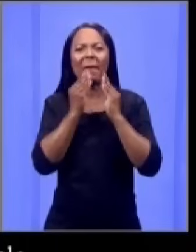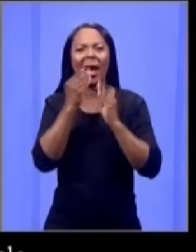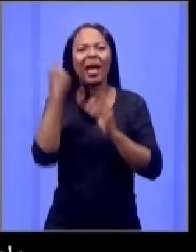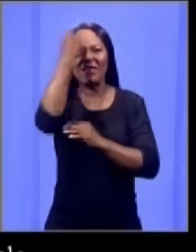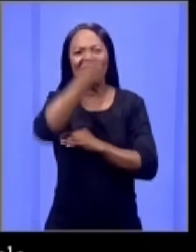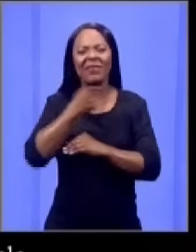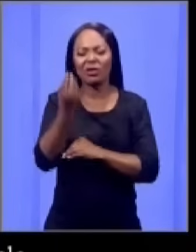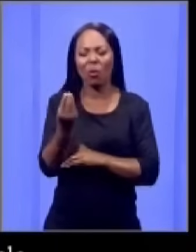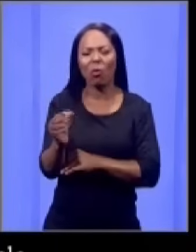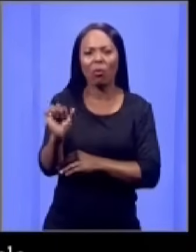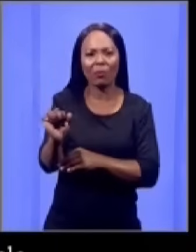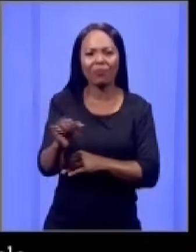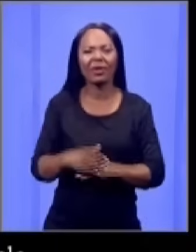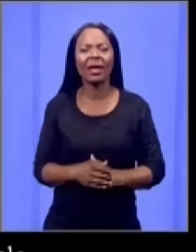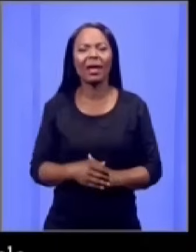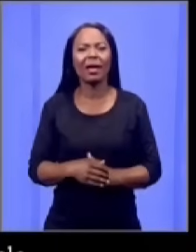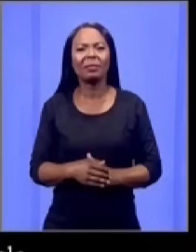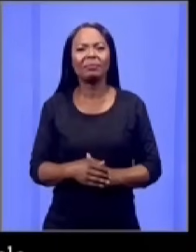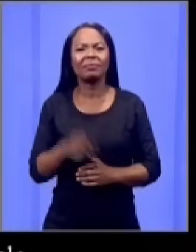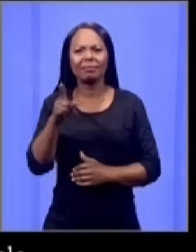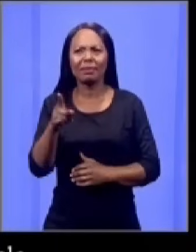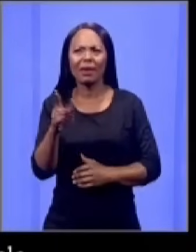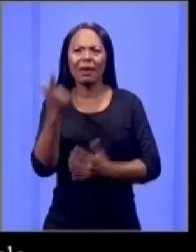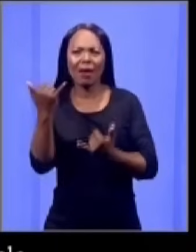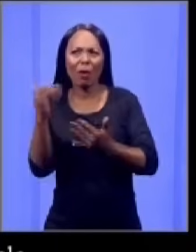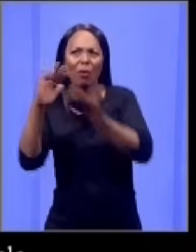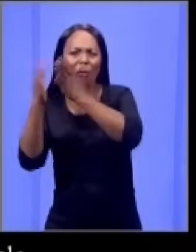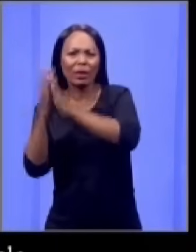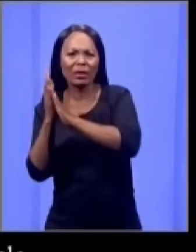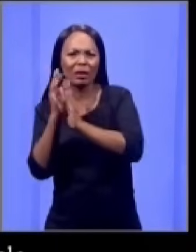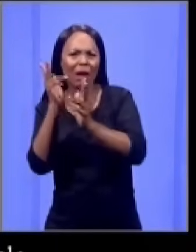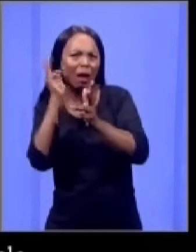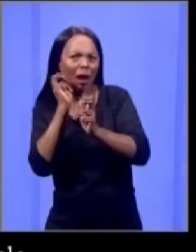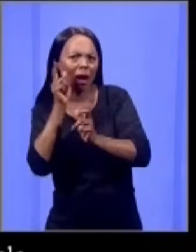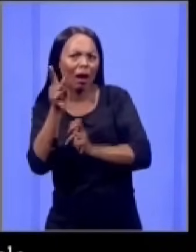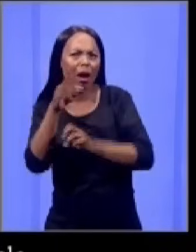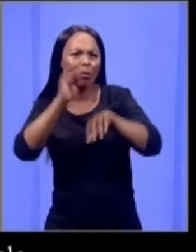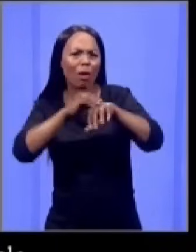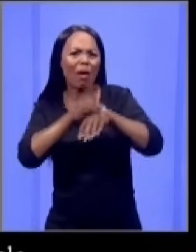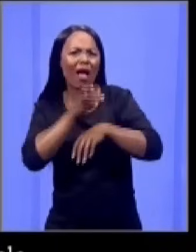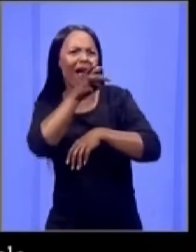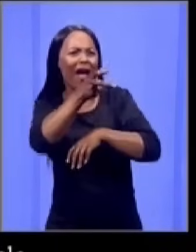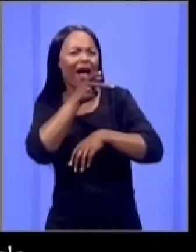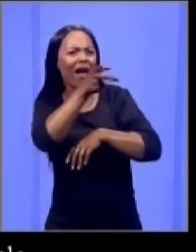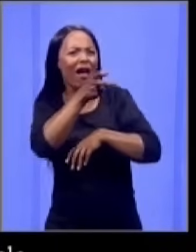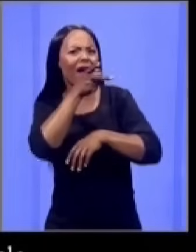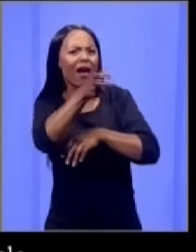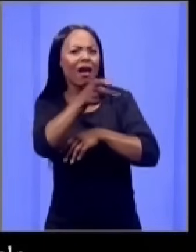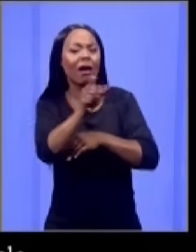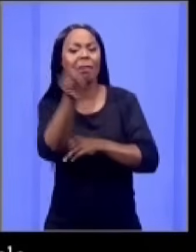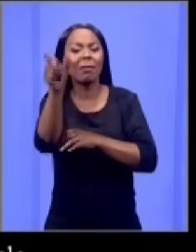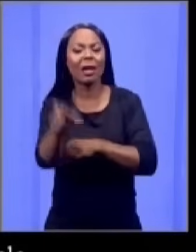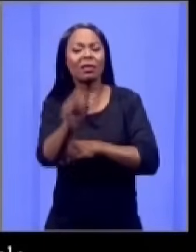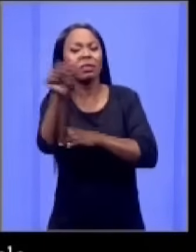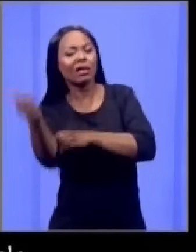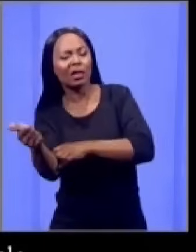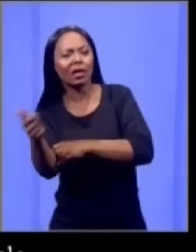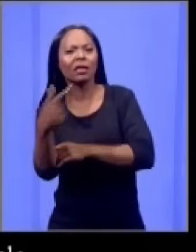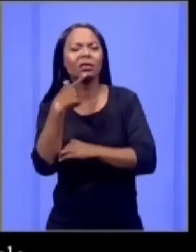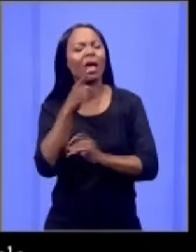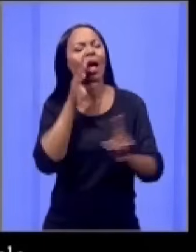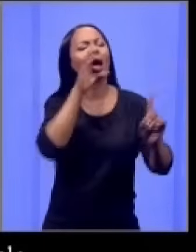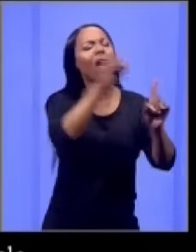baahi ba ile ba qetella ba utlwa seboko ba tseba taba enana ho ileng e mongwe wa mohai a hlalosang hore ila